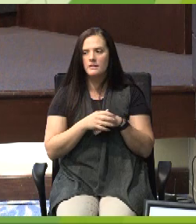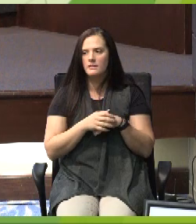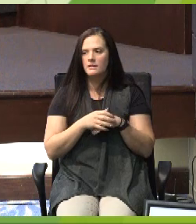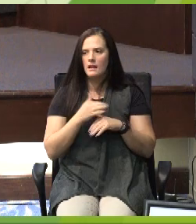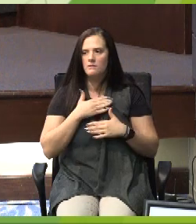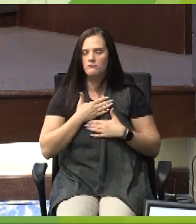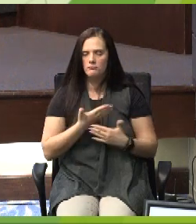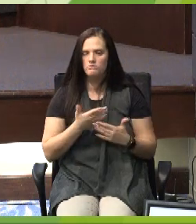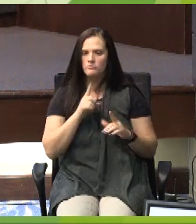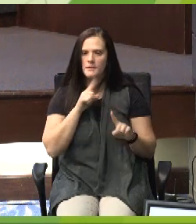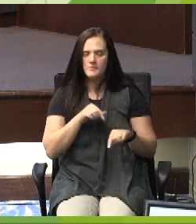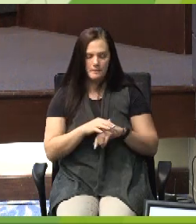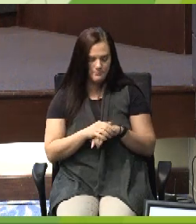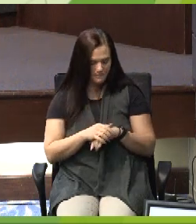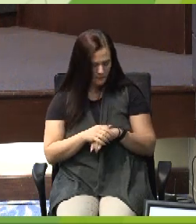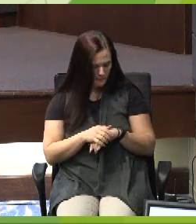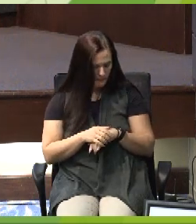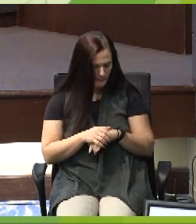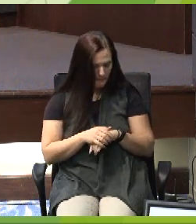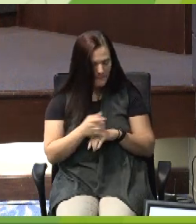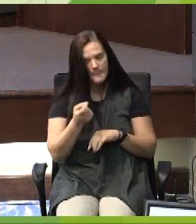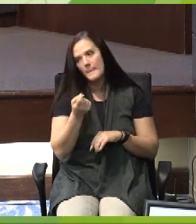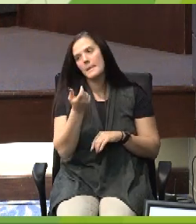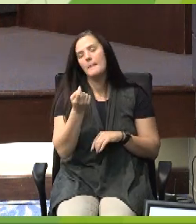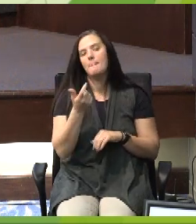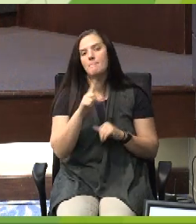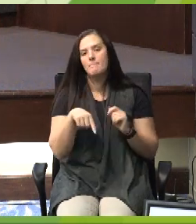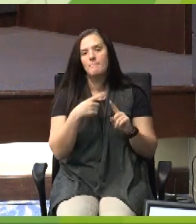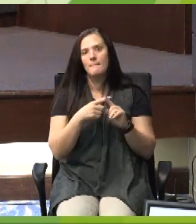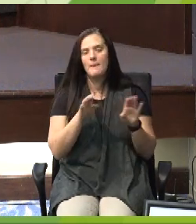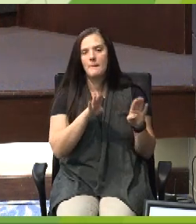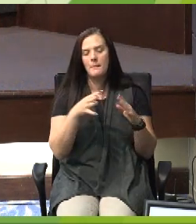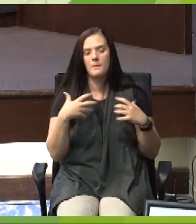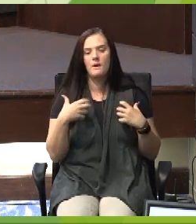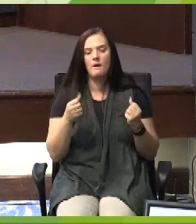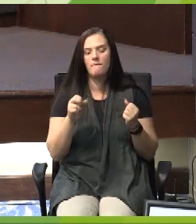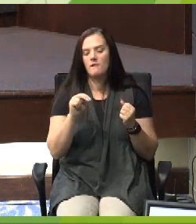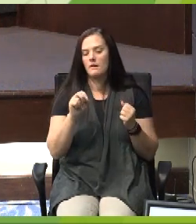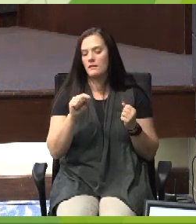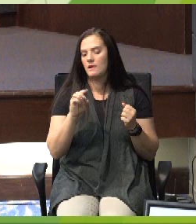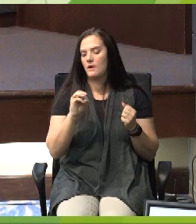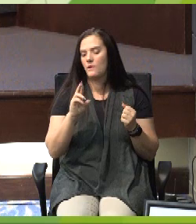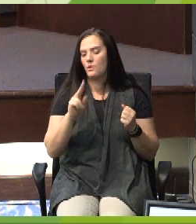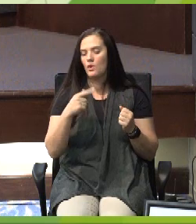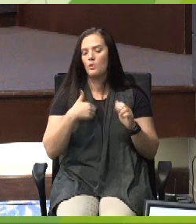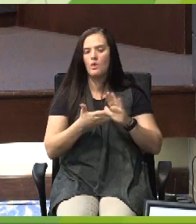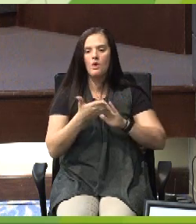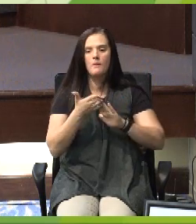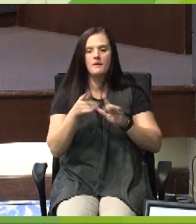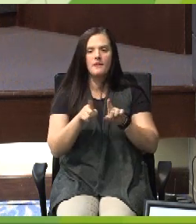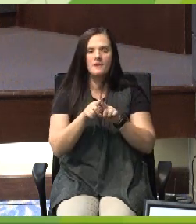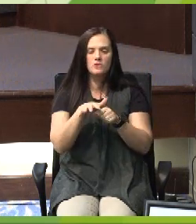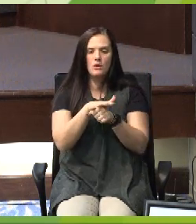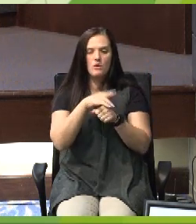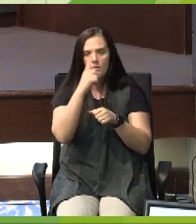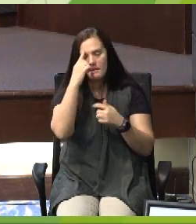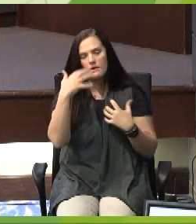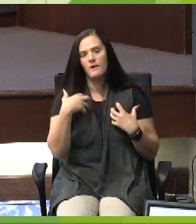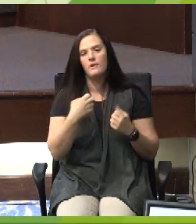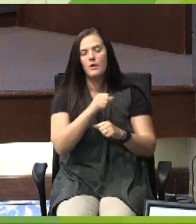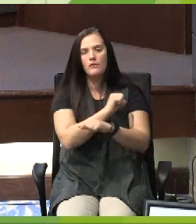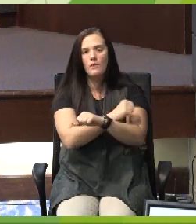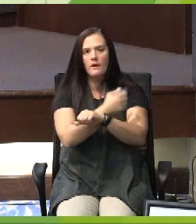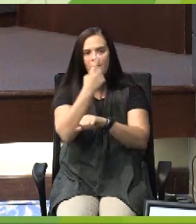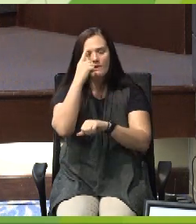them. So a little bit about the Behavioral Health Network. We're operating as the local mental health authority